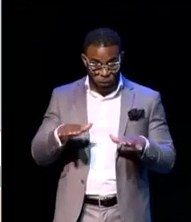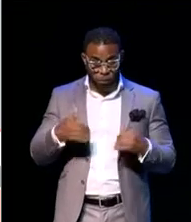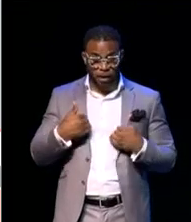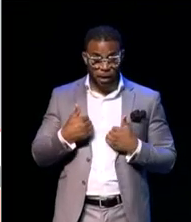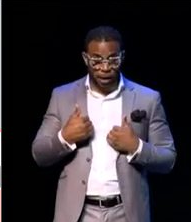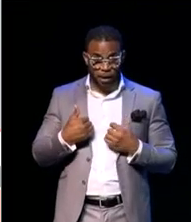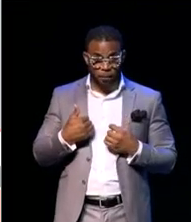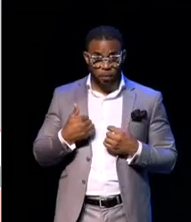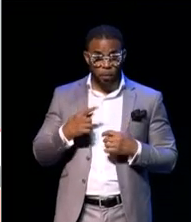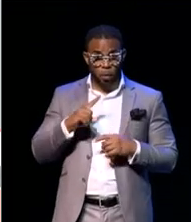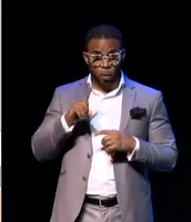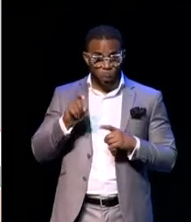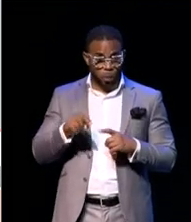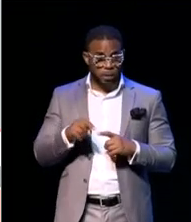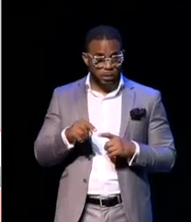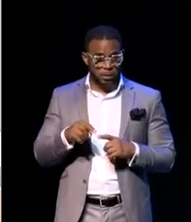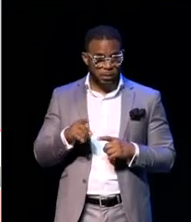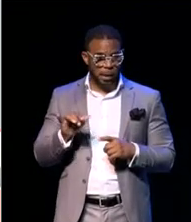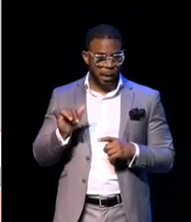have questions